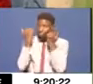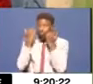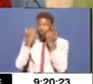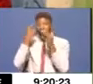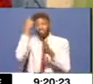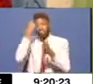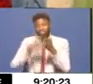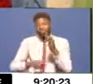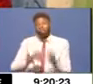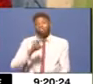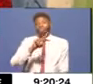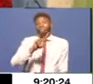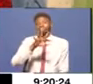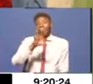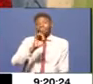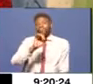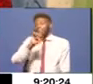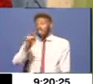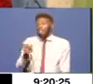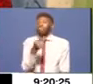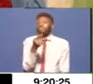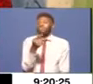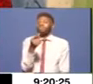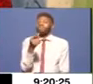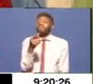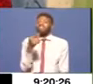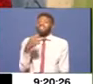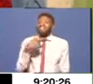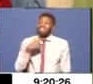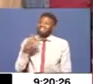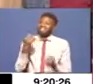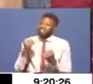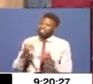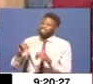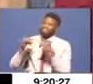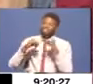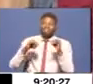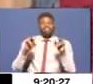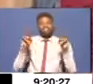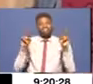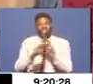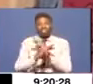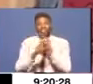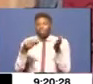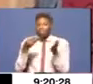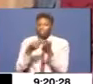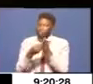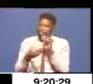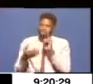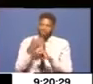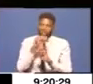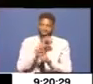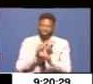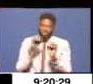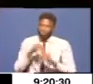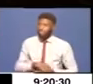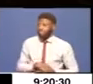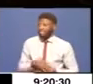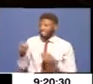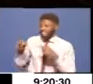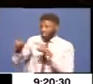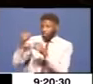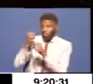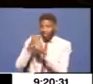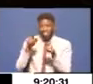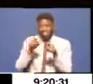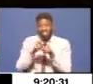1250 na nimejaribu sana kuhasa hizo pesa sizioni. Boniface works as a mechanic, has not been able to